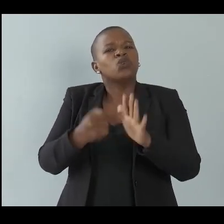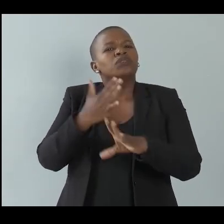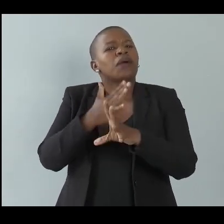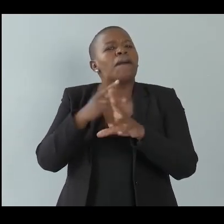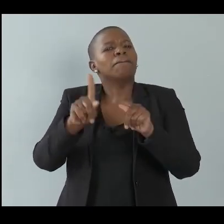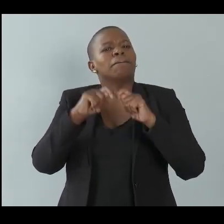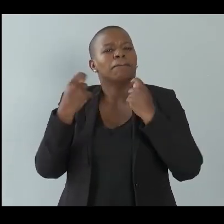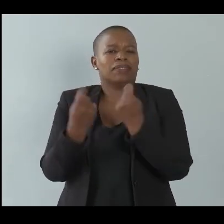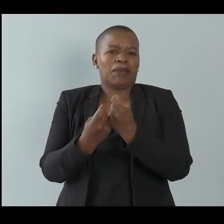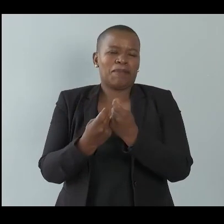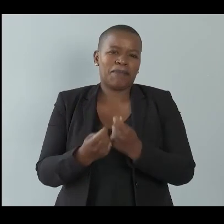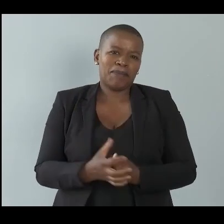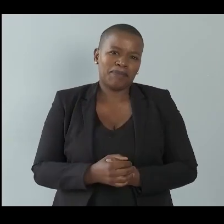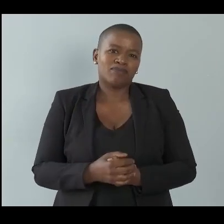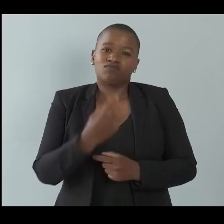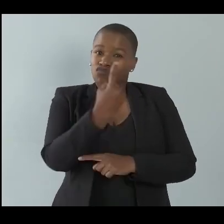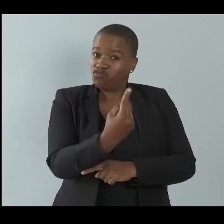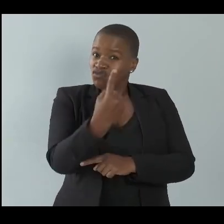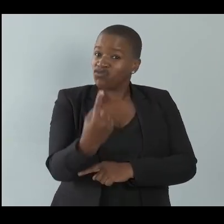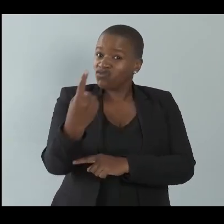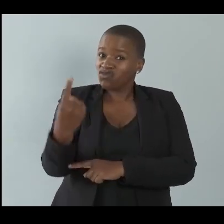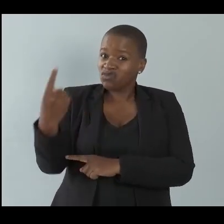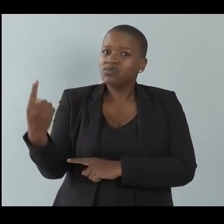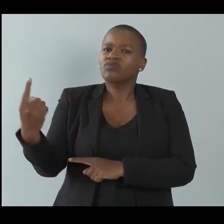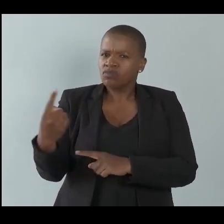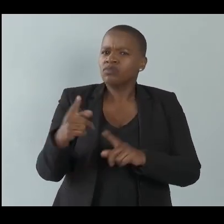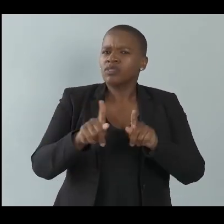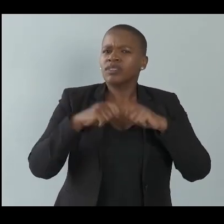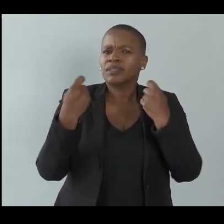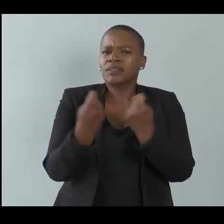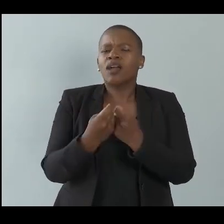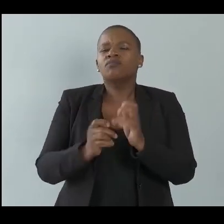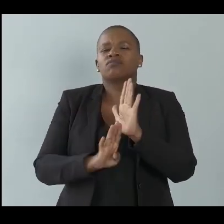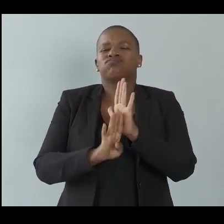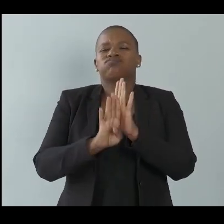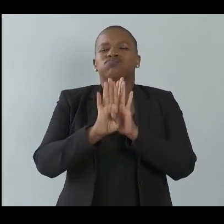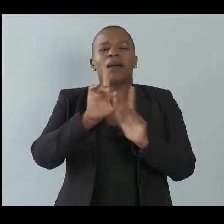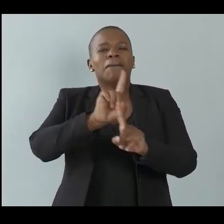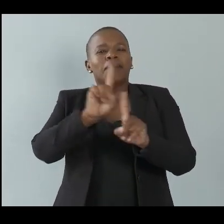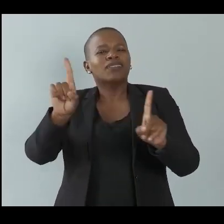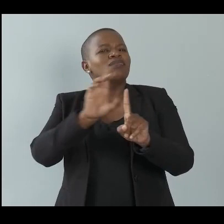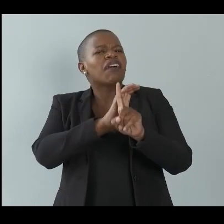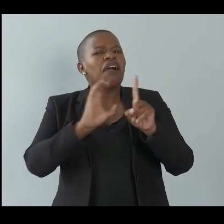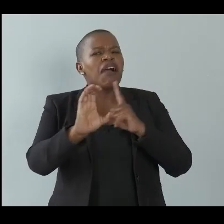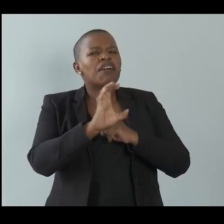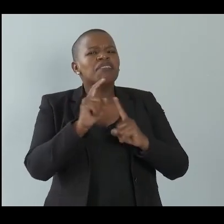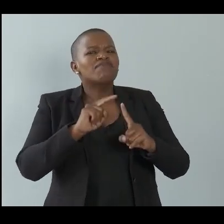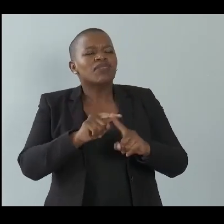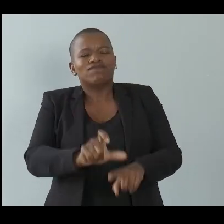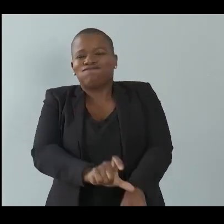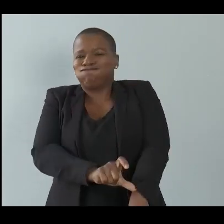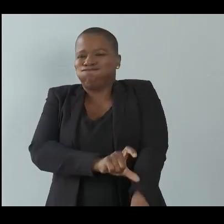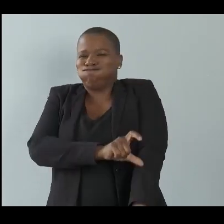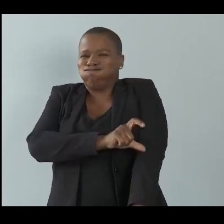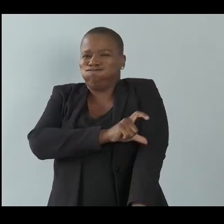improved individual and team performance, but it also fosters a culture of resilience, innovation, and a